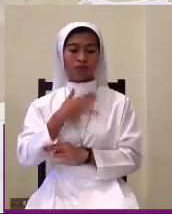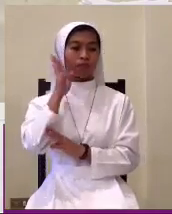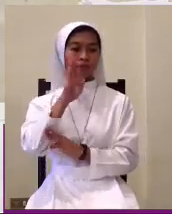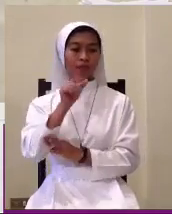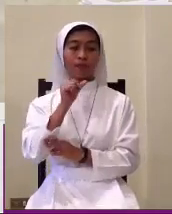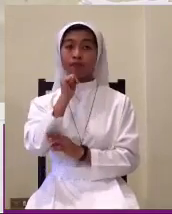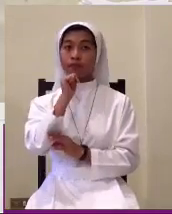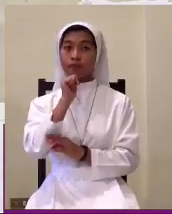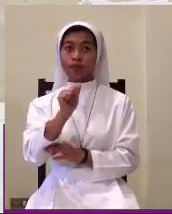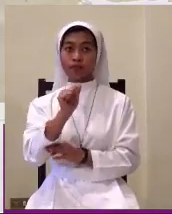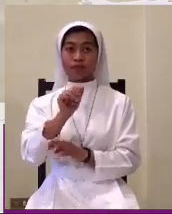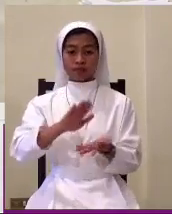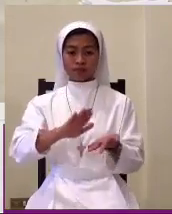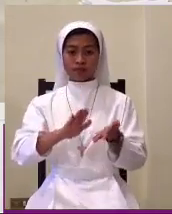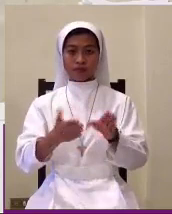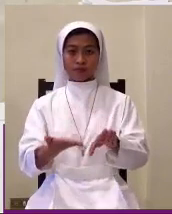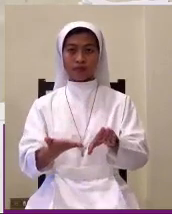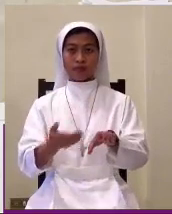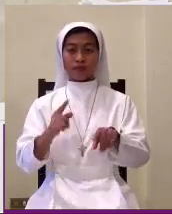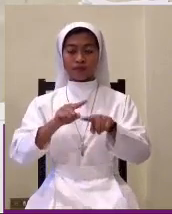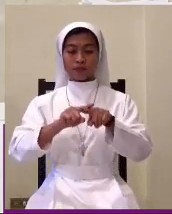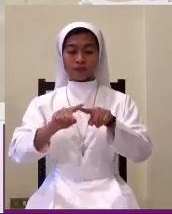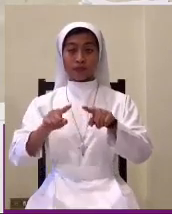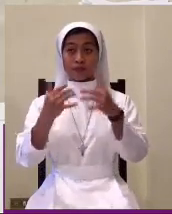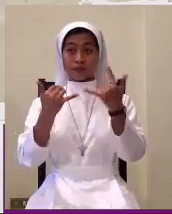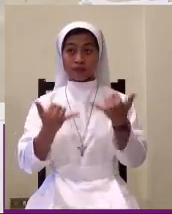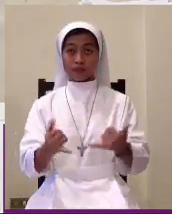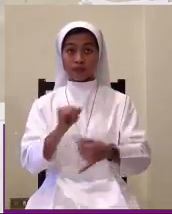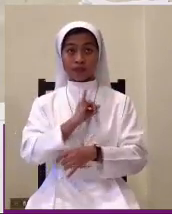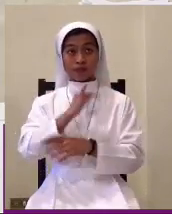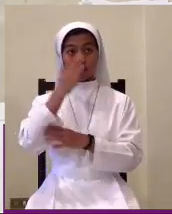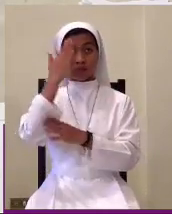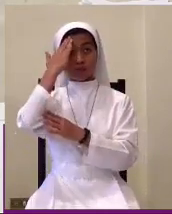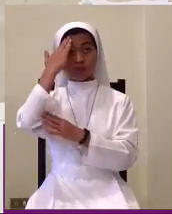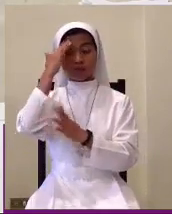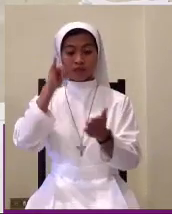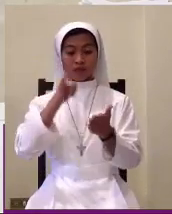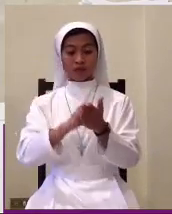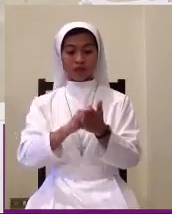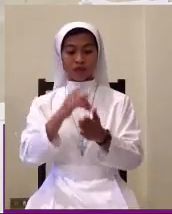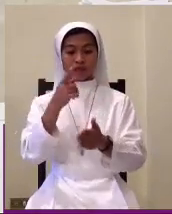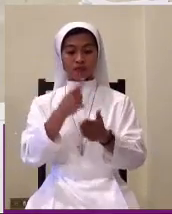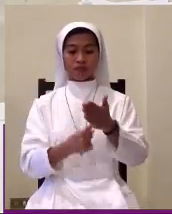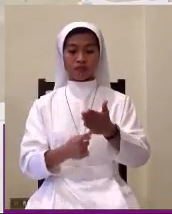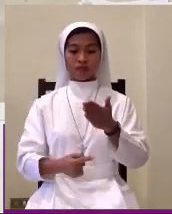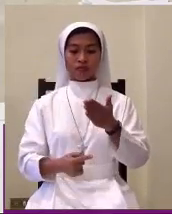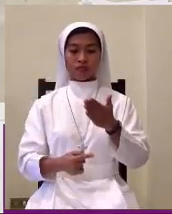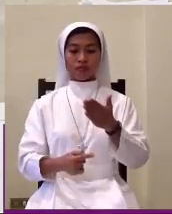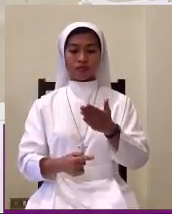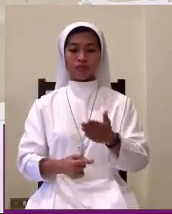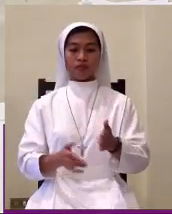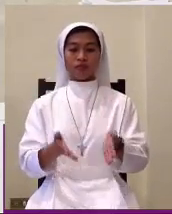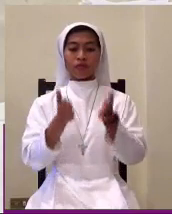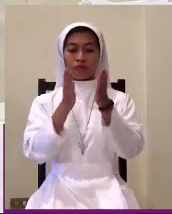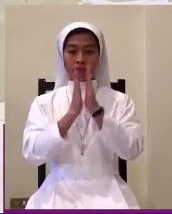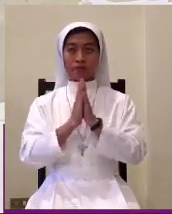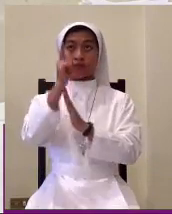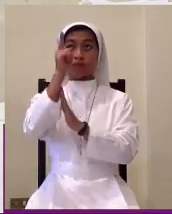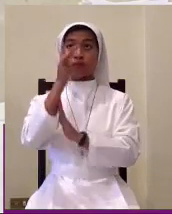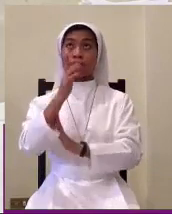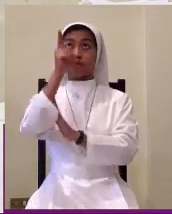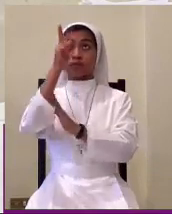have died. But even now I know that whatever you ask of God, God will give